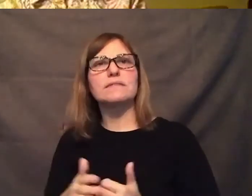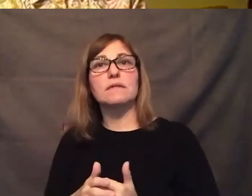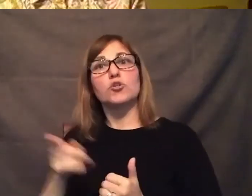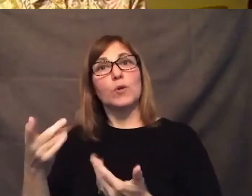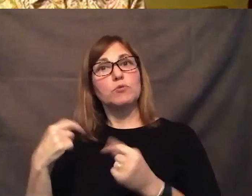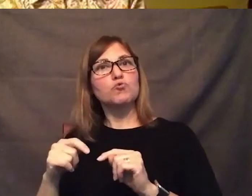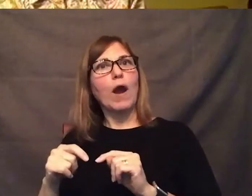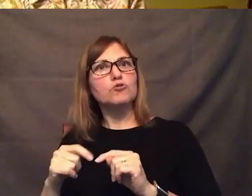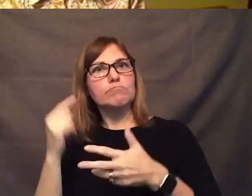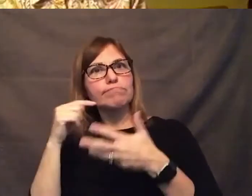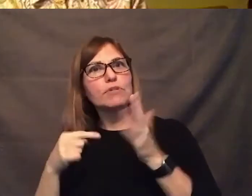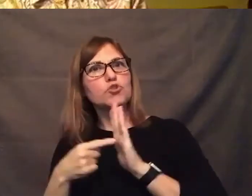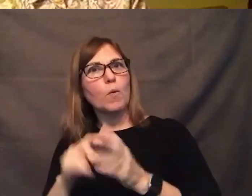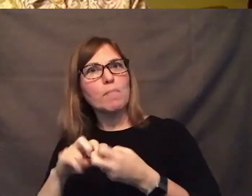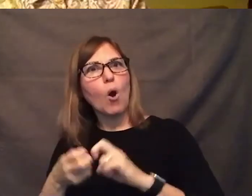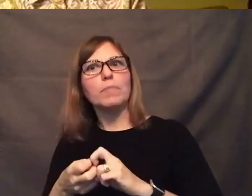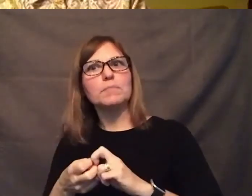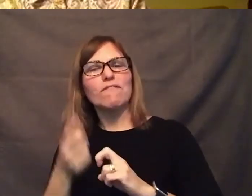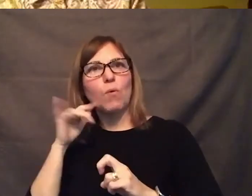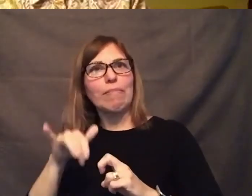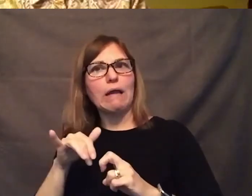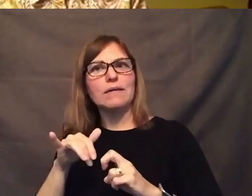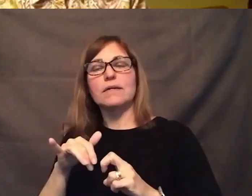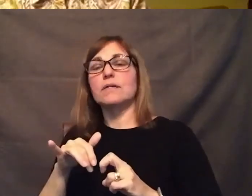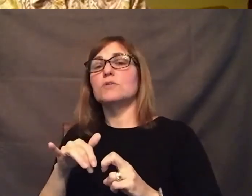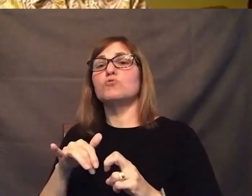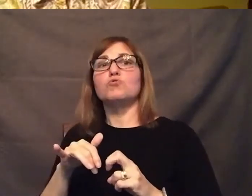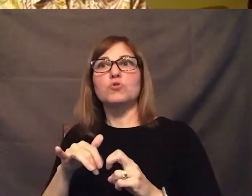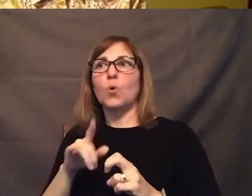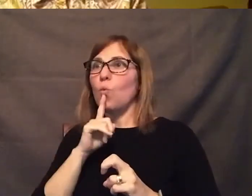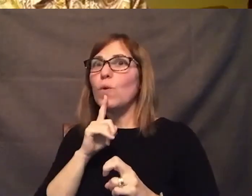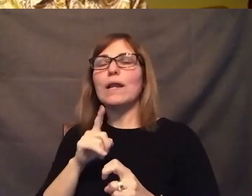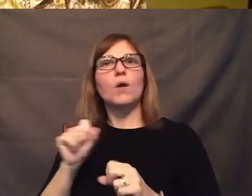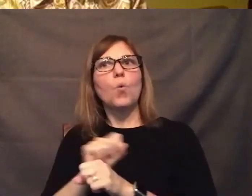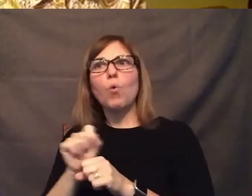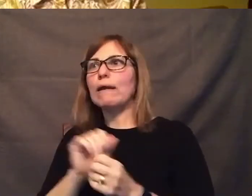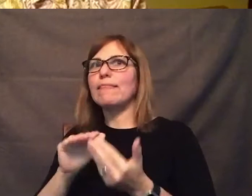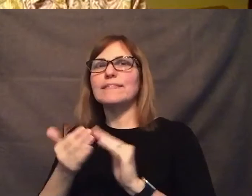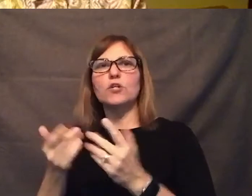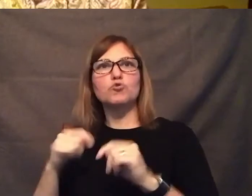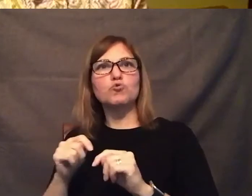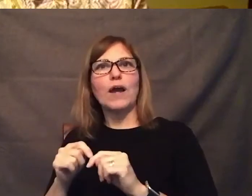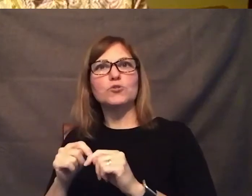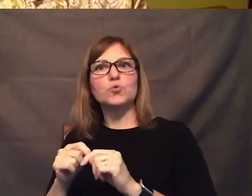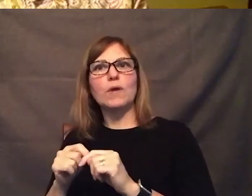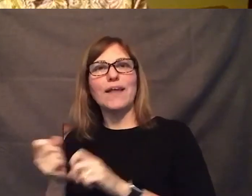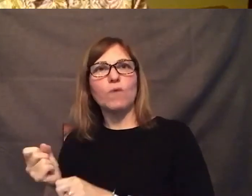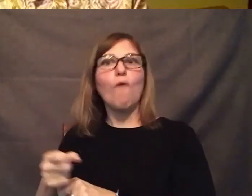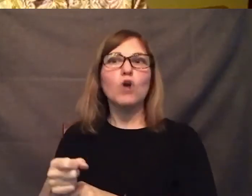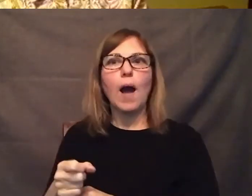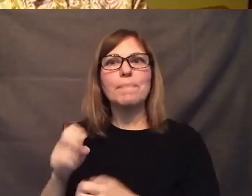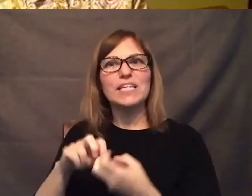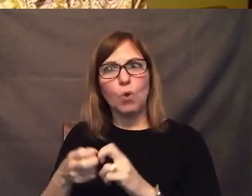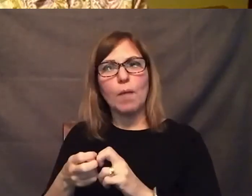worked together from the disability community with the city to try to overcome some of these problems and make sure that future neighbor ways would be